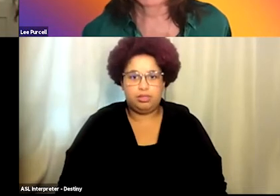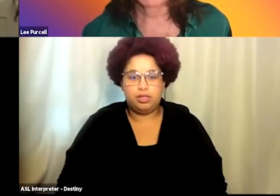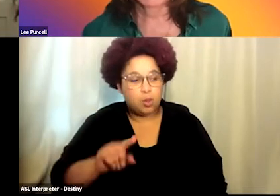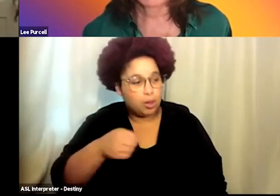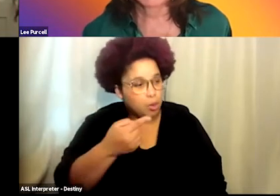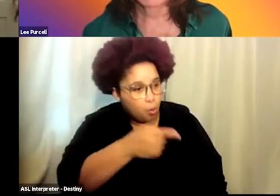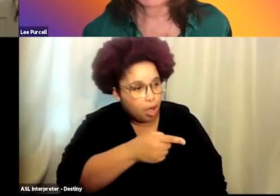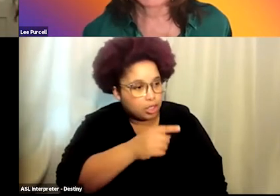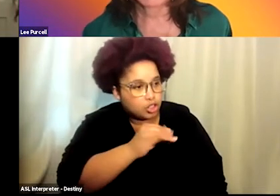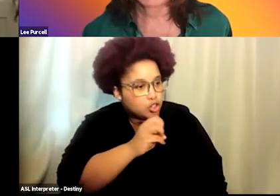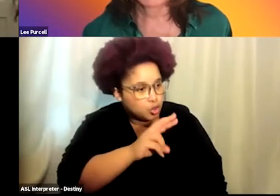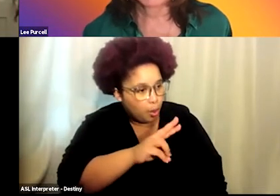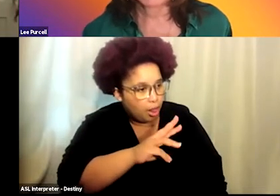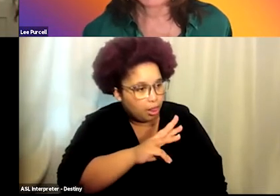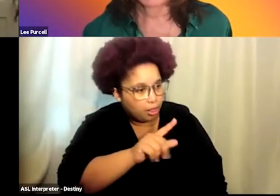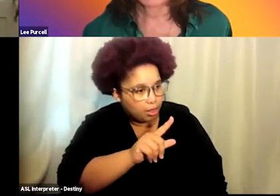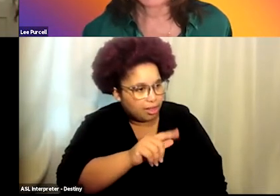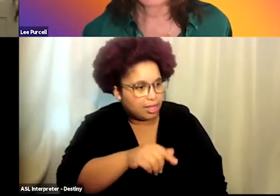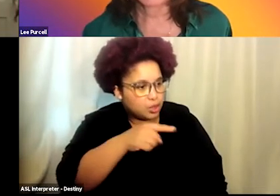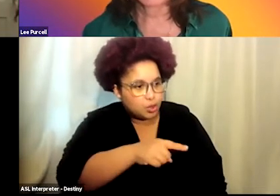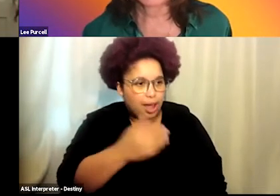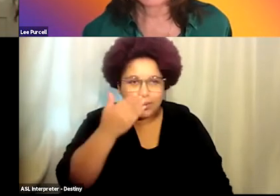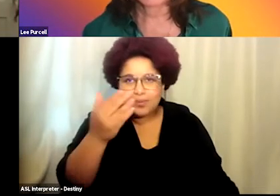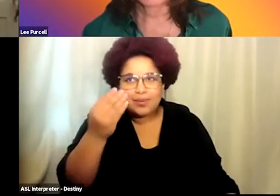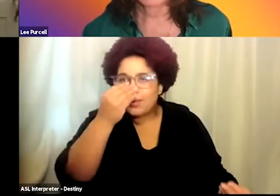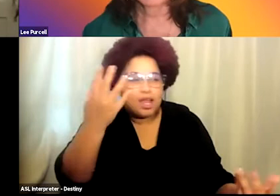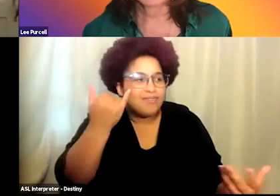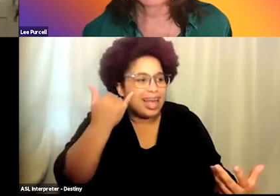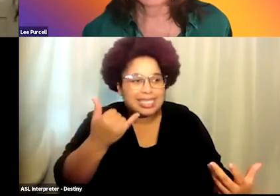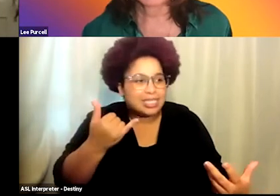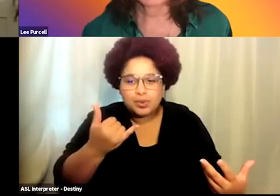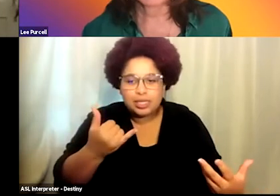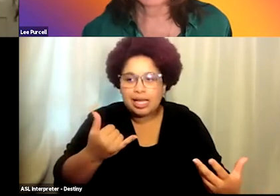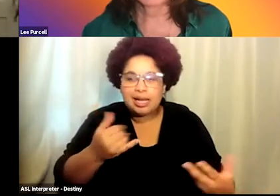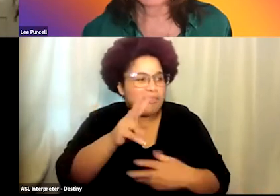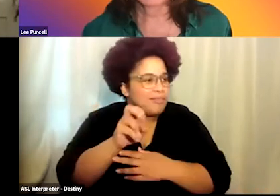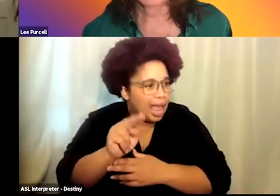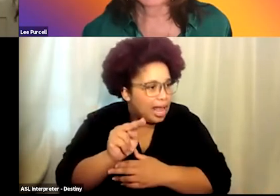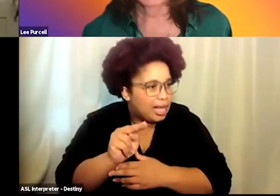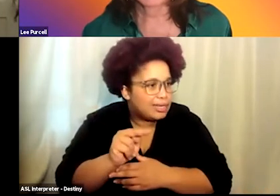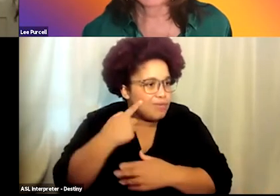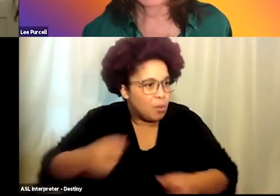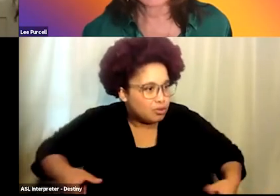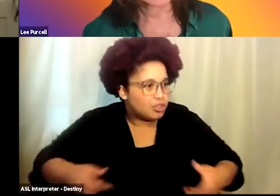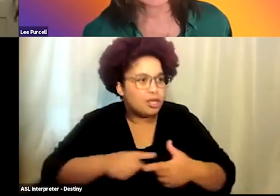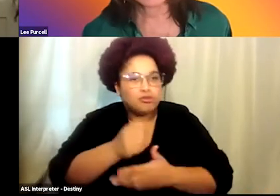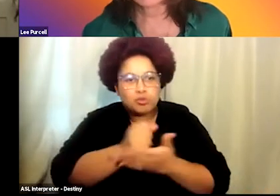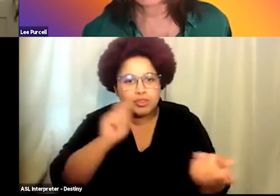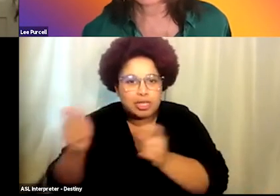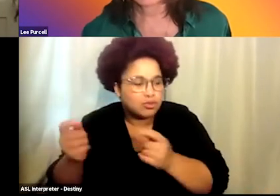one Jewel and it's you. And I don't care if I have to get a wheelchair accessible van, if we have to make script